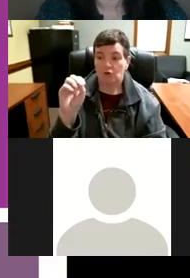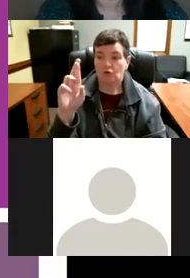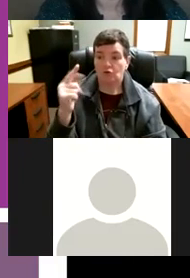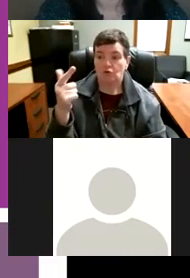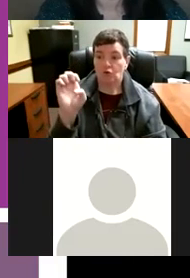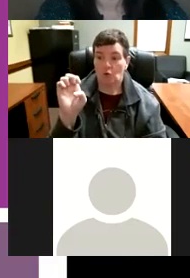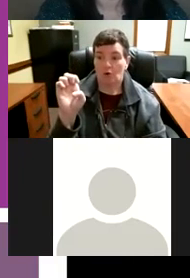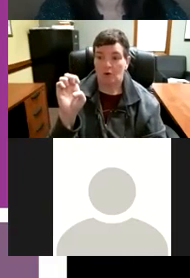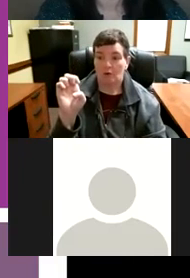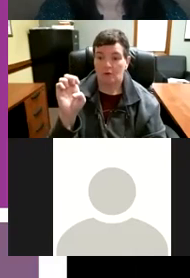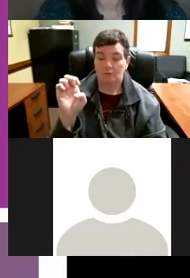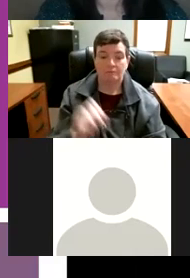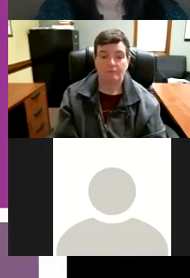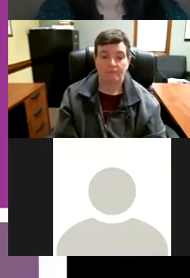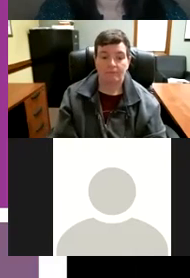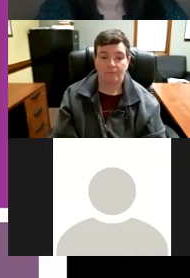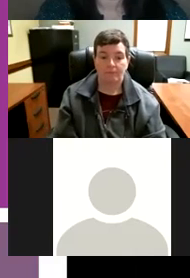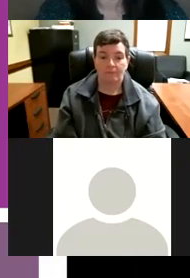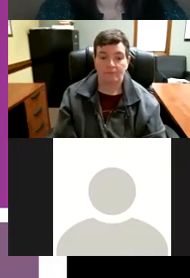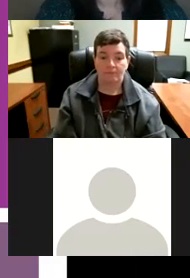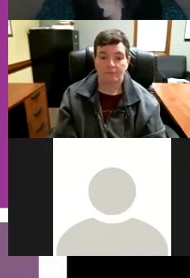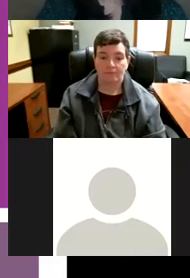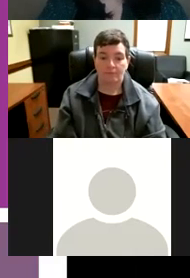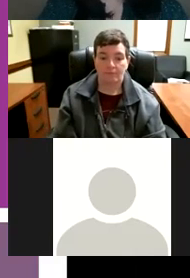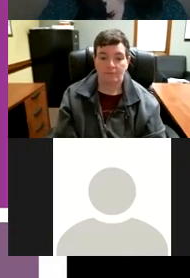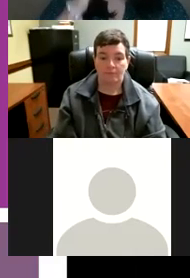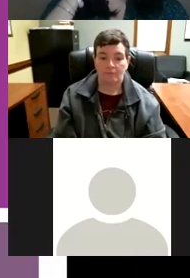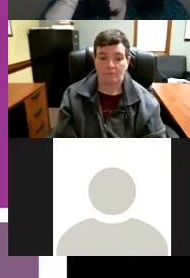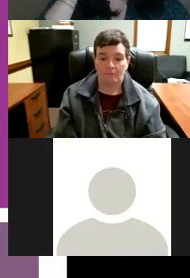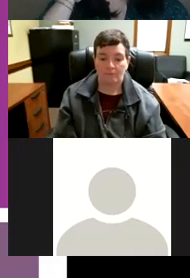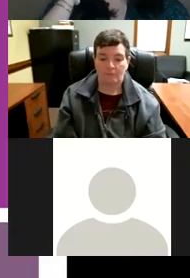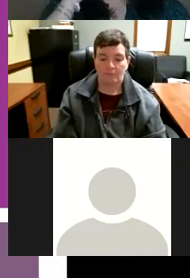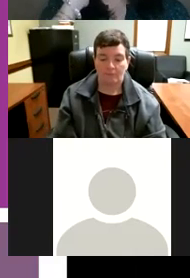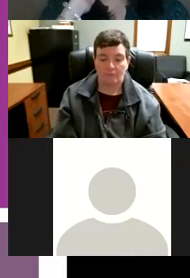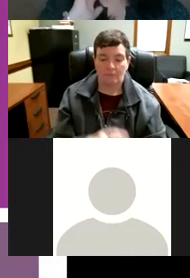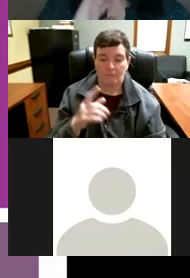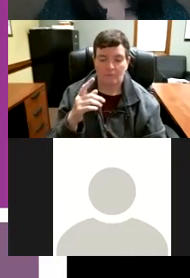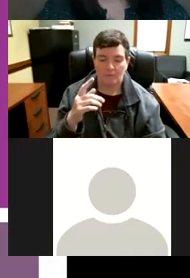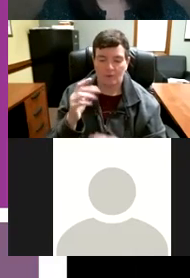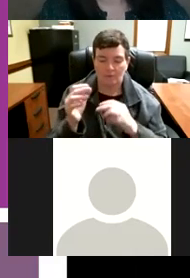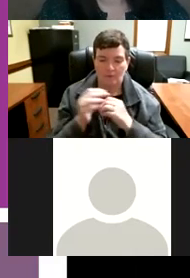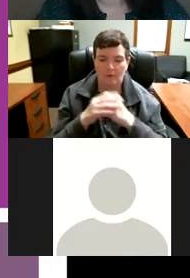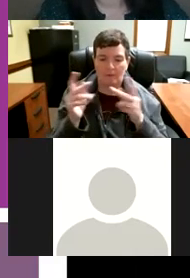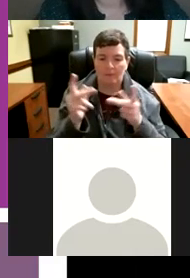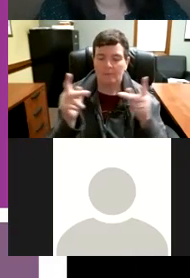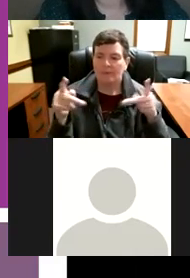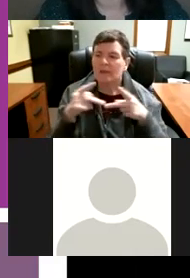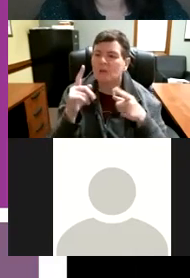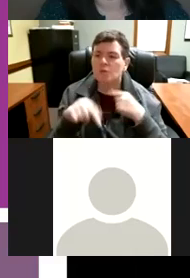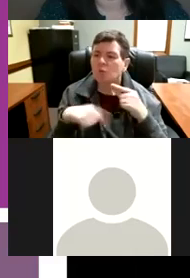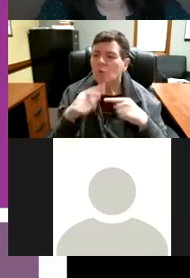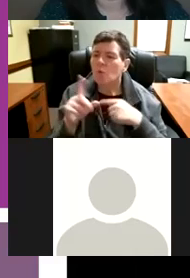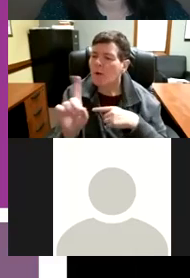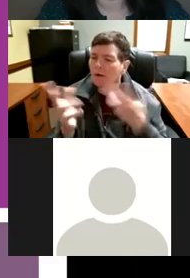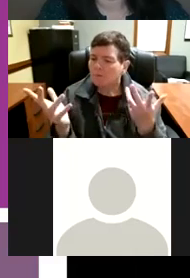an excellent plan to go and discover the Yeti. Put your